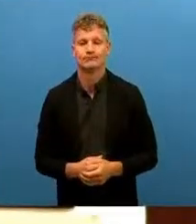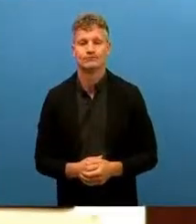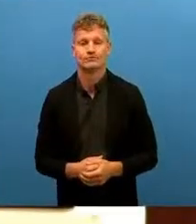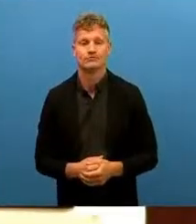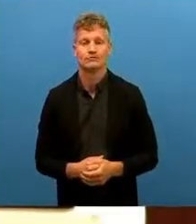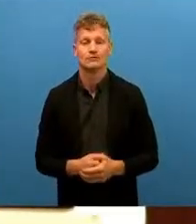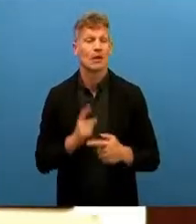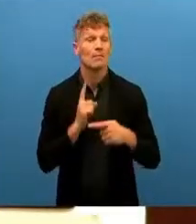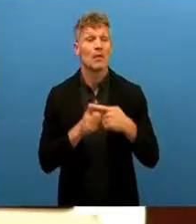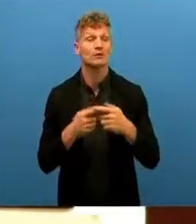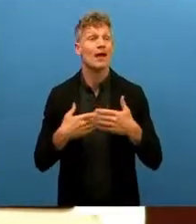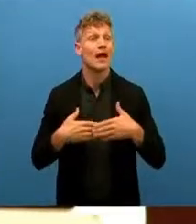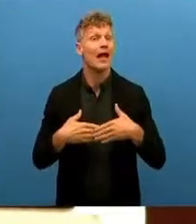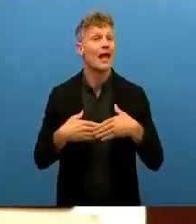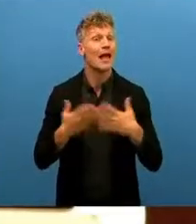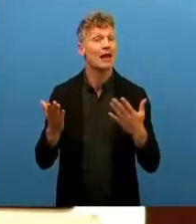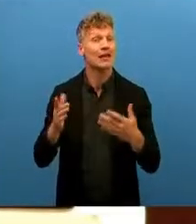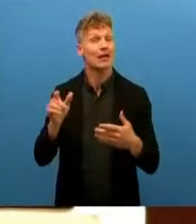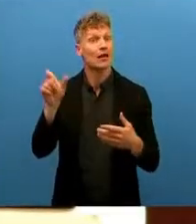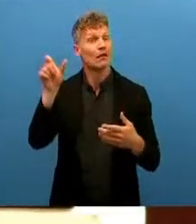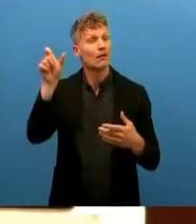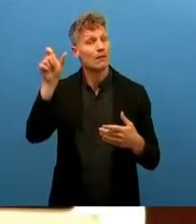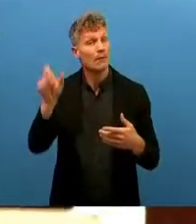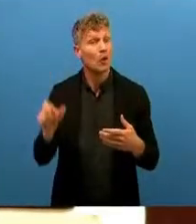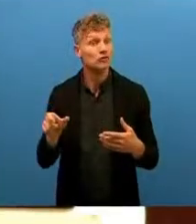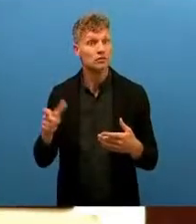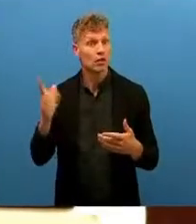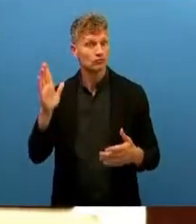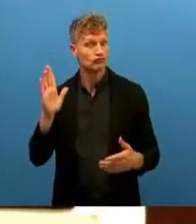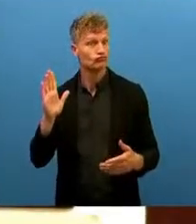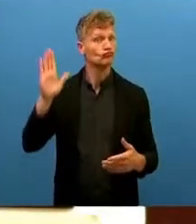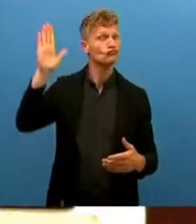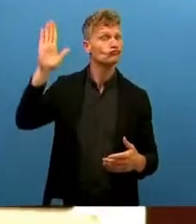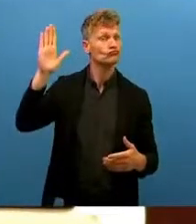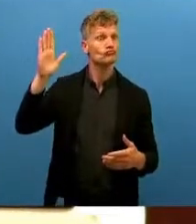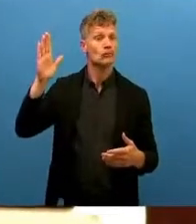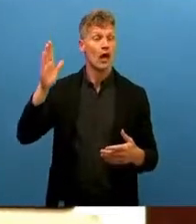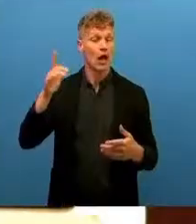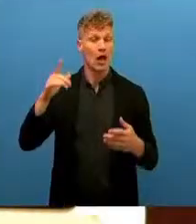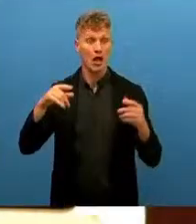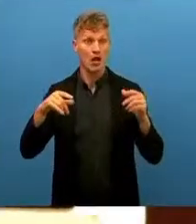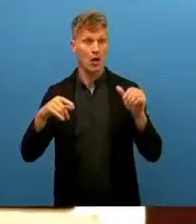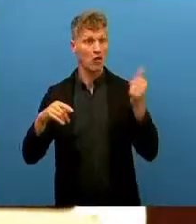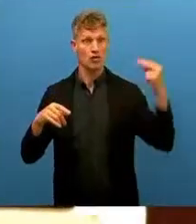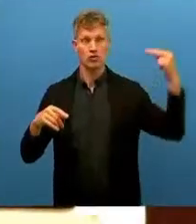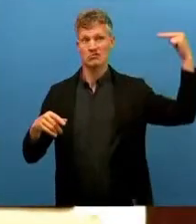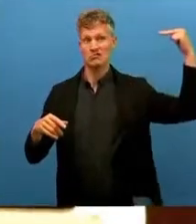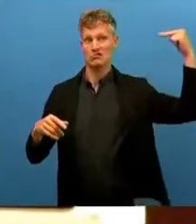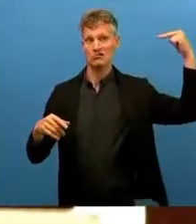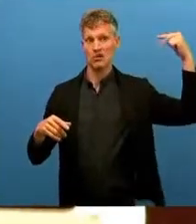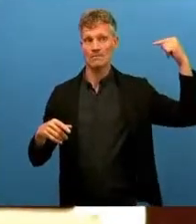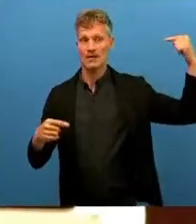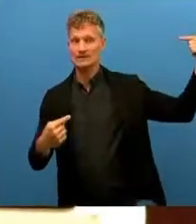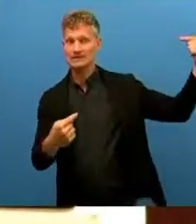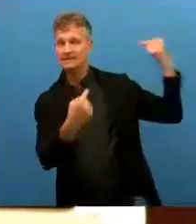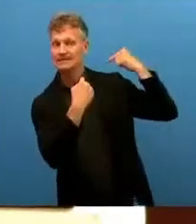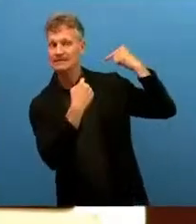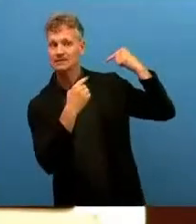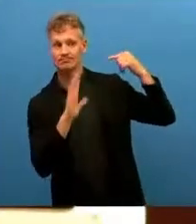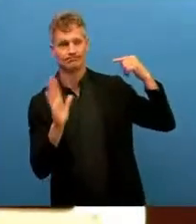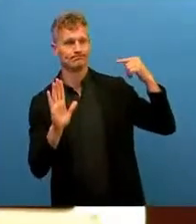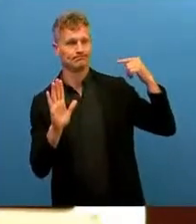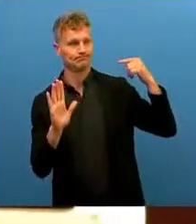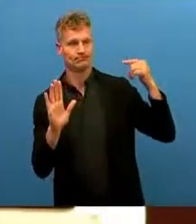reprisals against anyone speaking in these halls. We must jointly do our utmost and more that no one will be targeted for defending